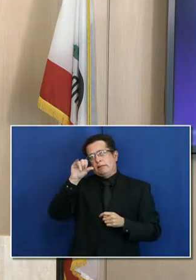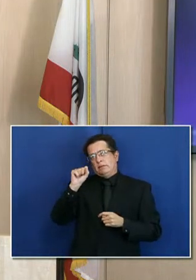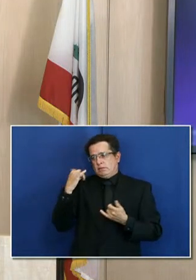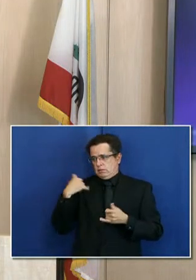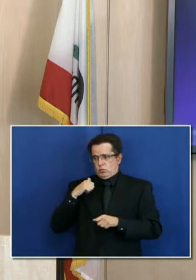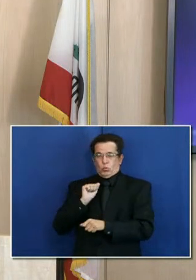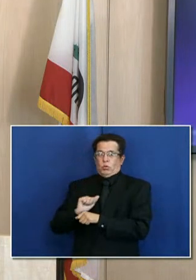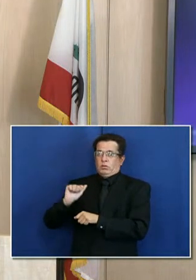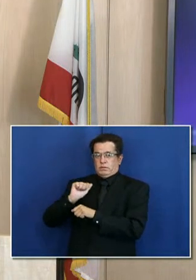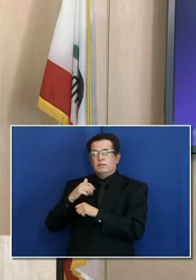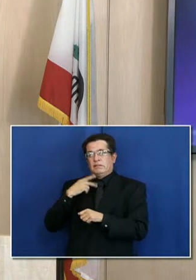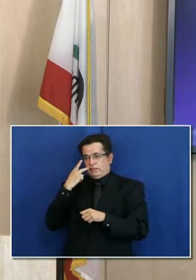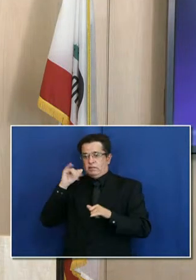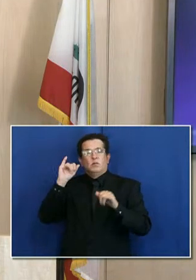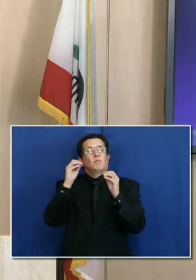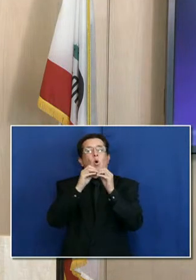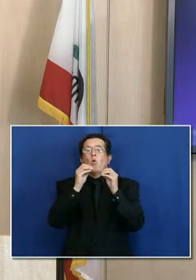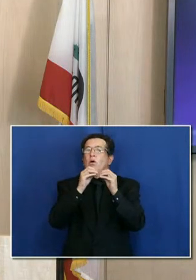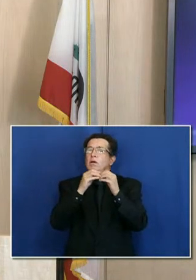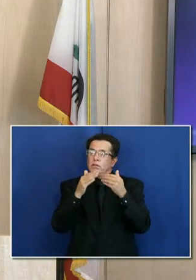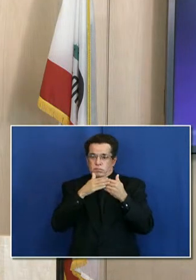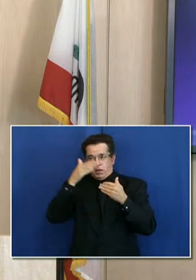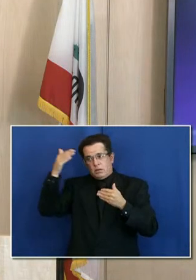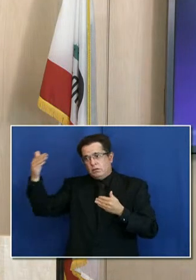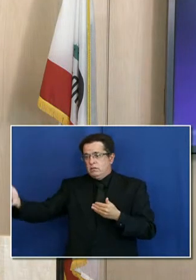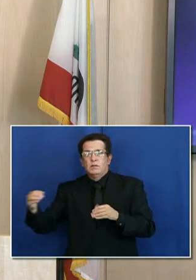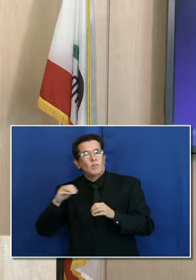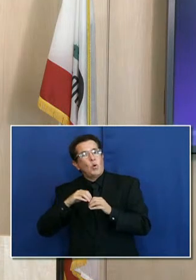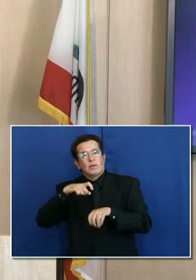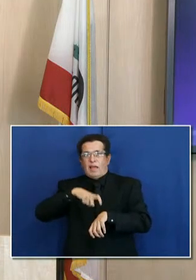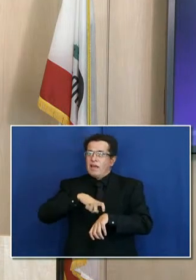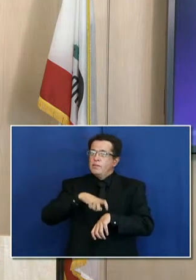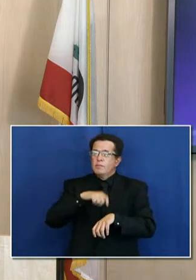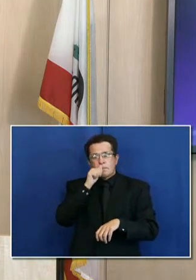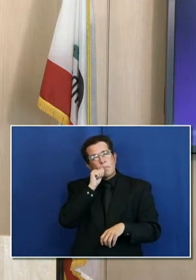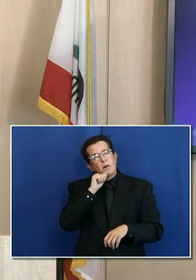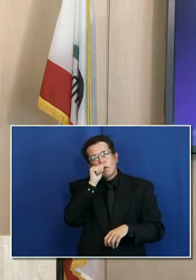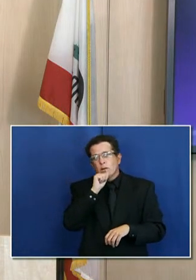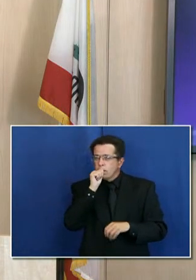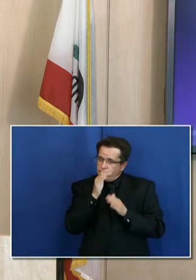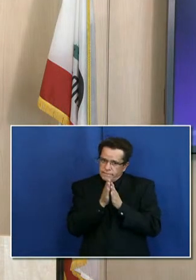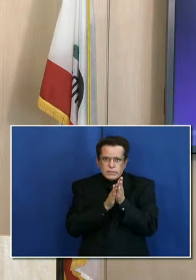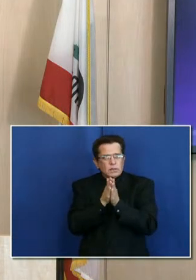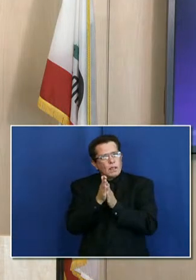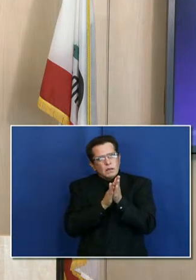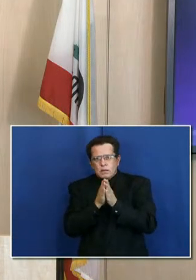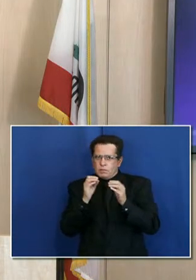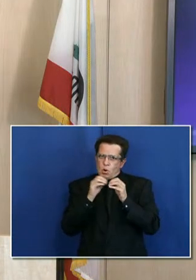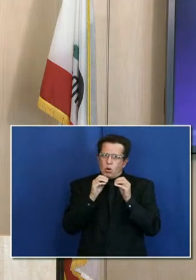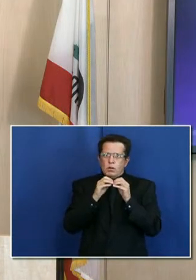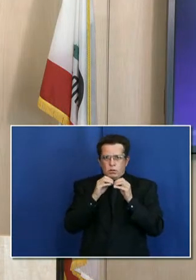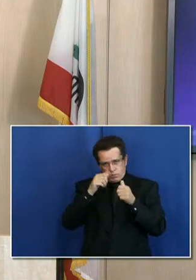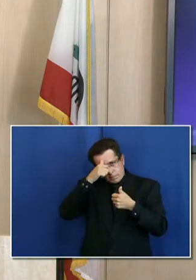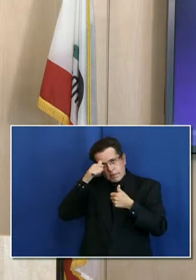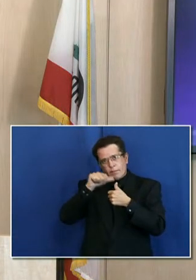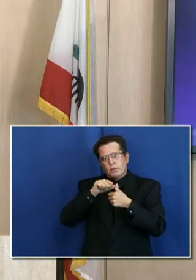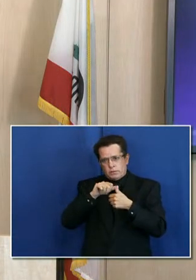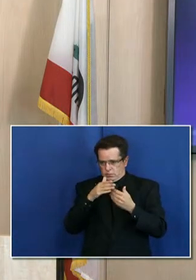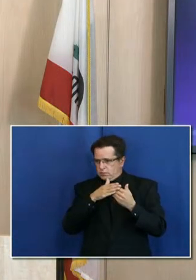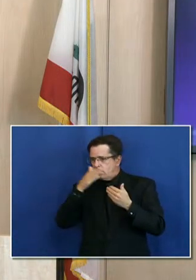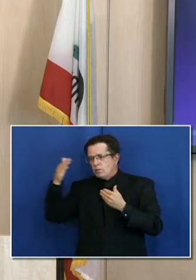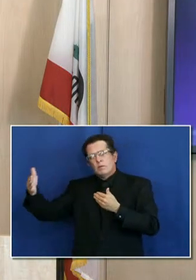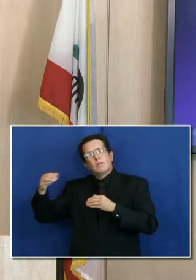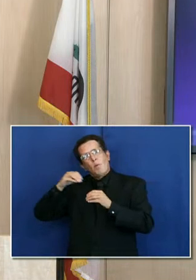recognizes that we still have a ways to go and have accepted that we have to continue to be vigilant, we have to continue to be very mindful, and we have to